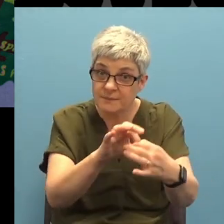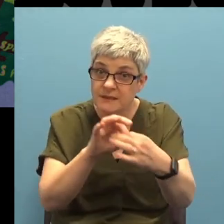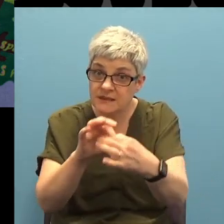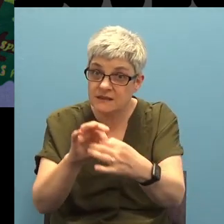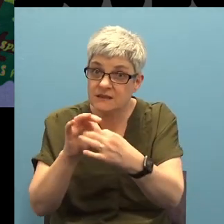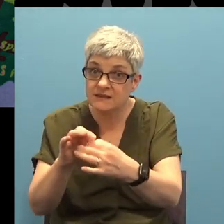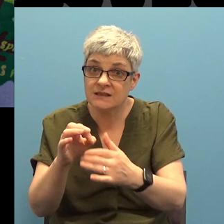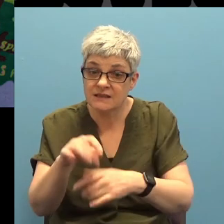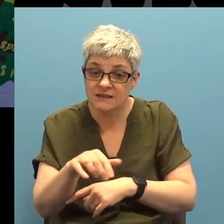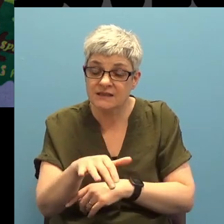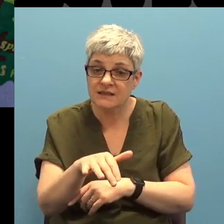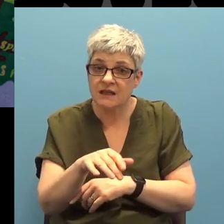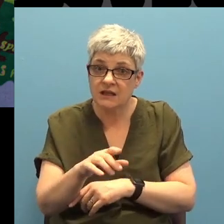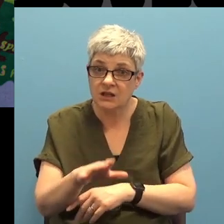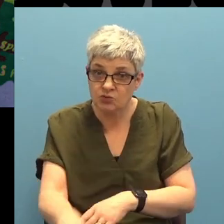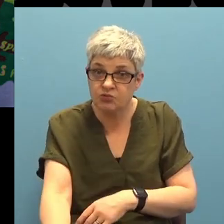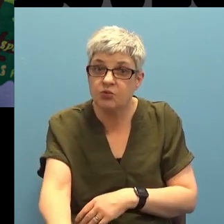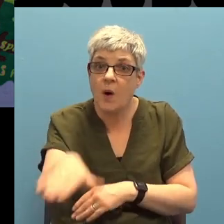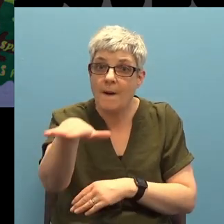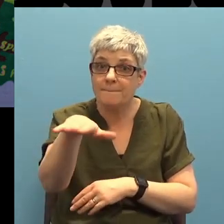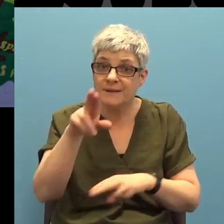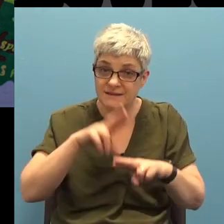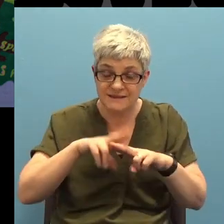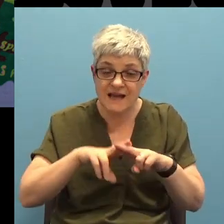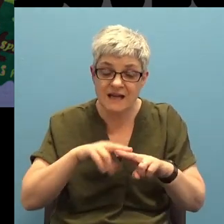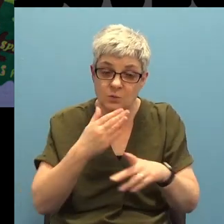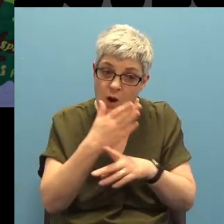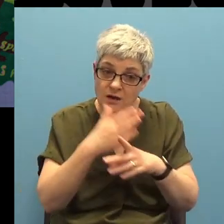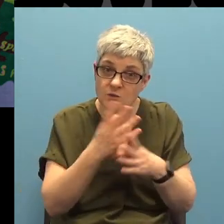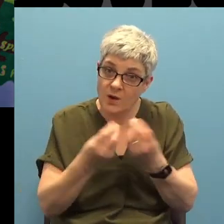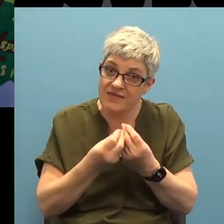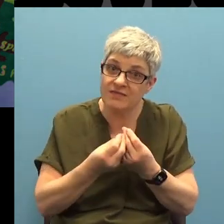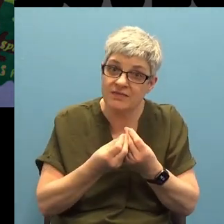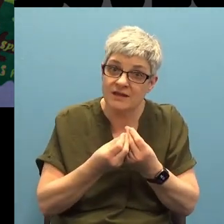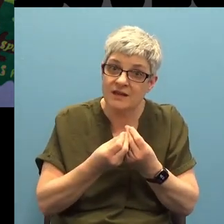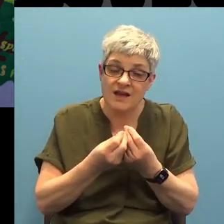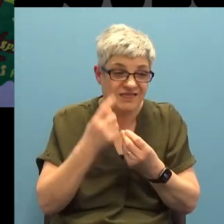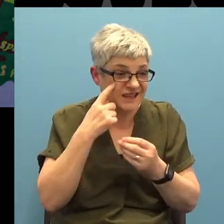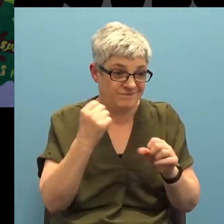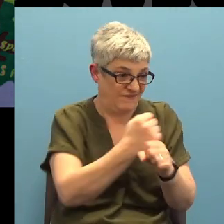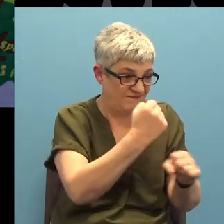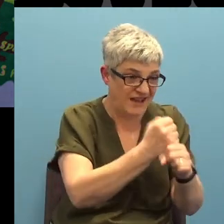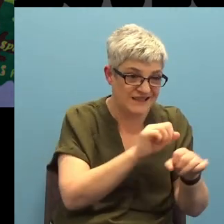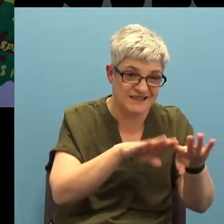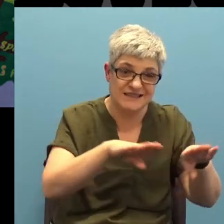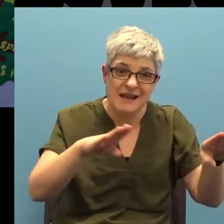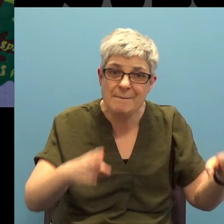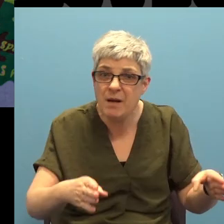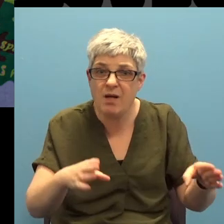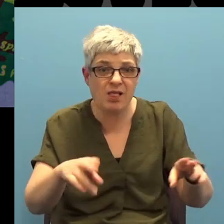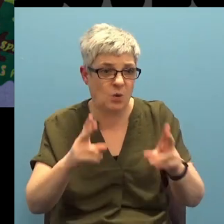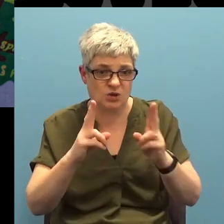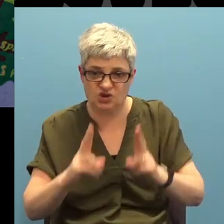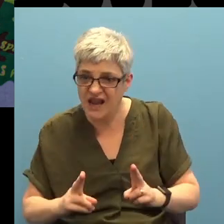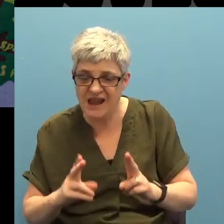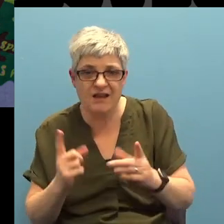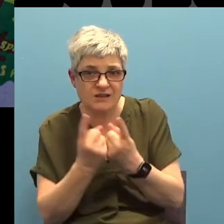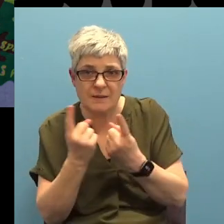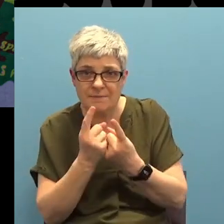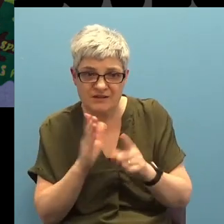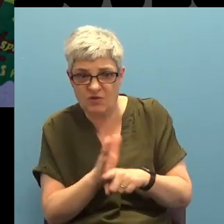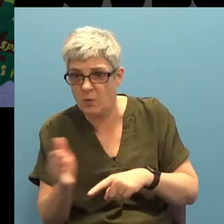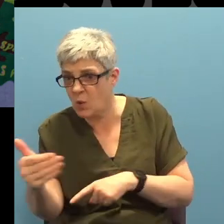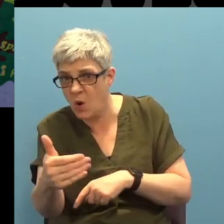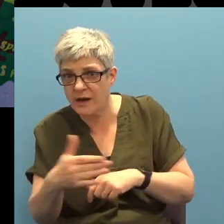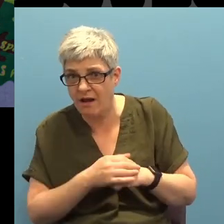people. He grew up here. His dad worked here with him. He probably fixed the odd dining table or the odd chair in somebody's house around the